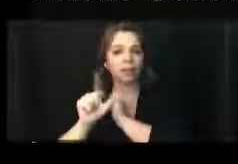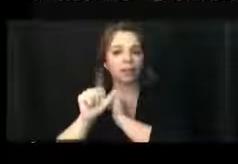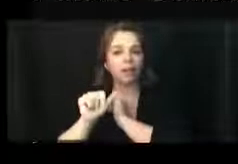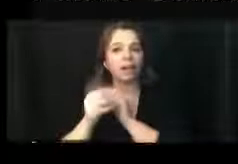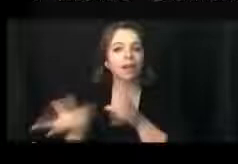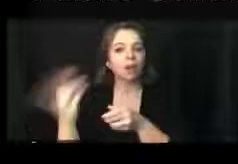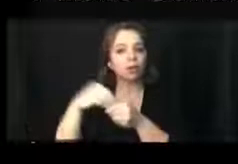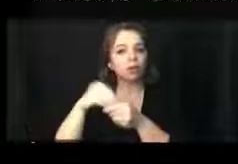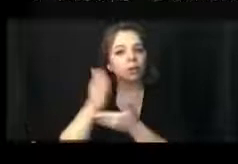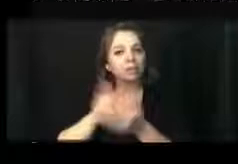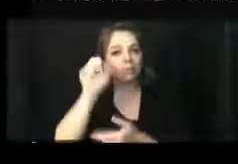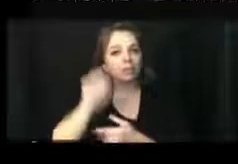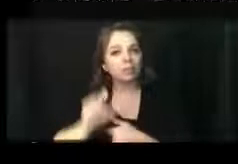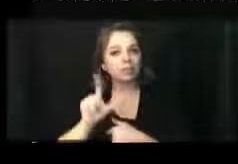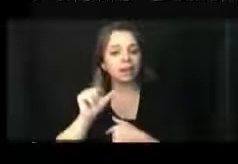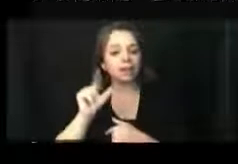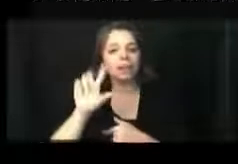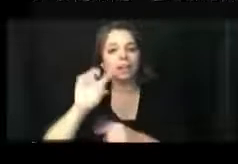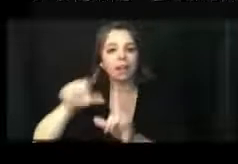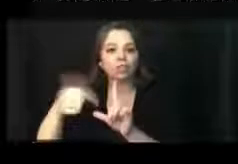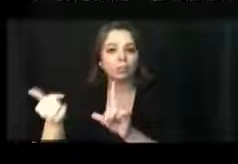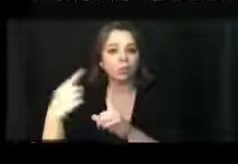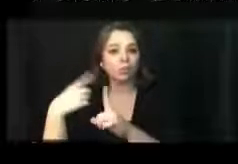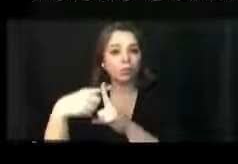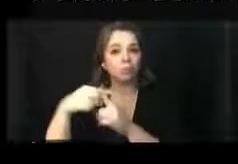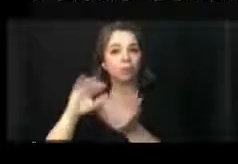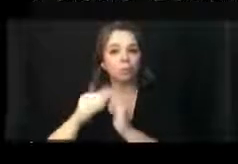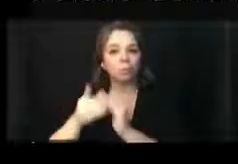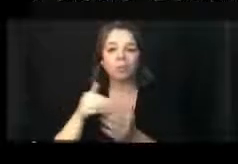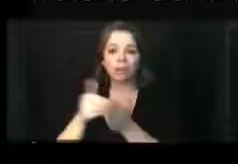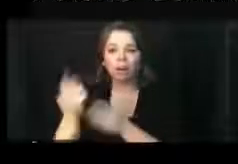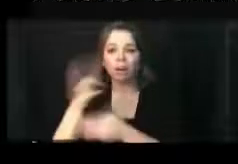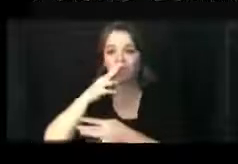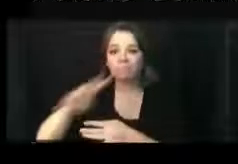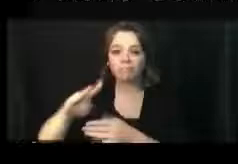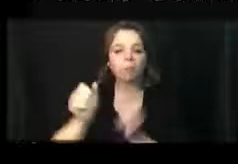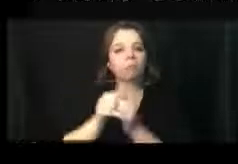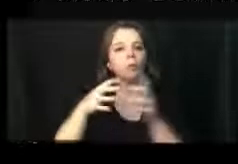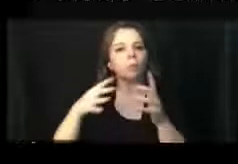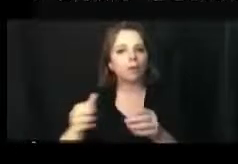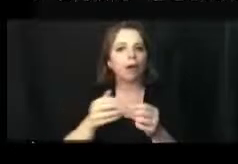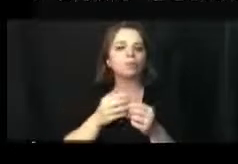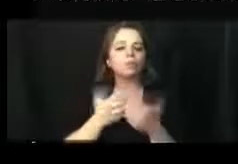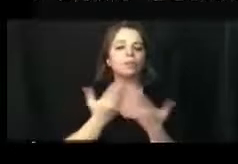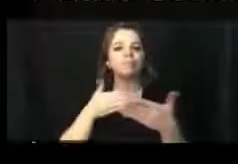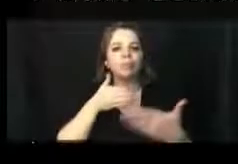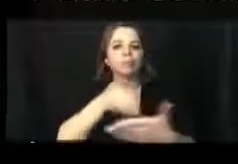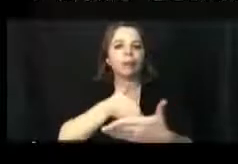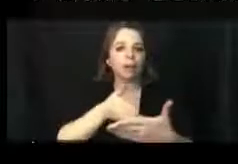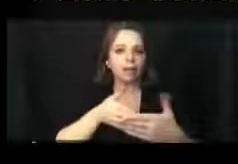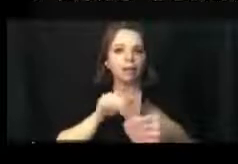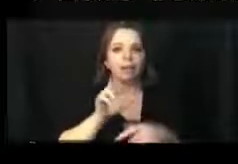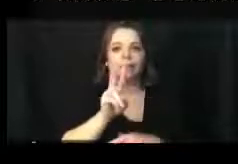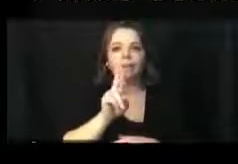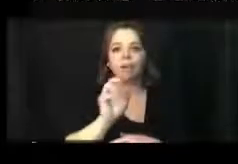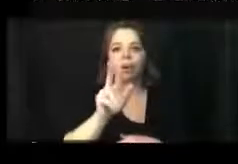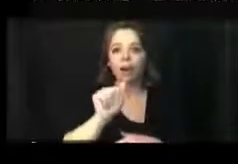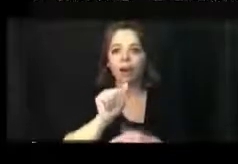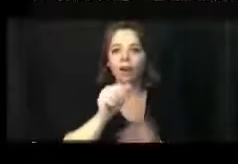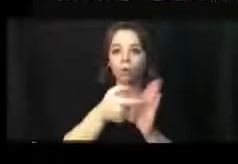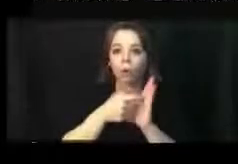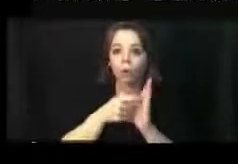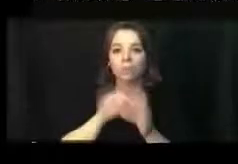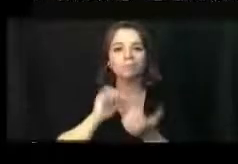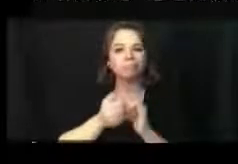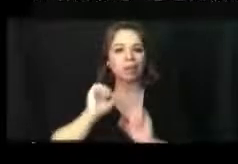plus communities that are often overlooked, but without infringing on our VRA considerations of some of our partners. So this is how we're able to configure that